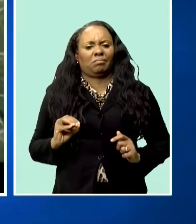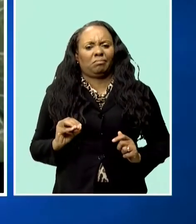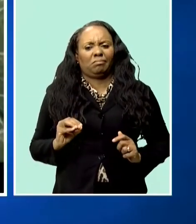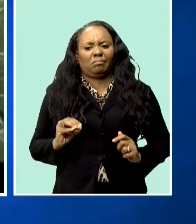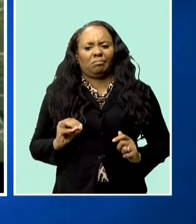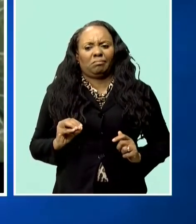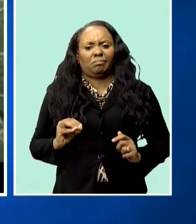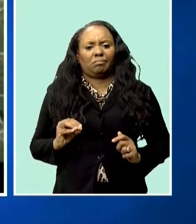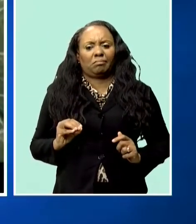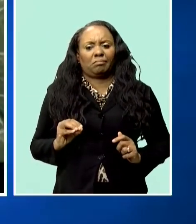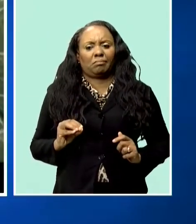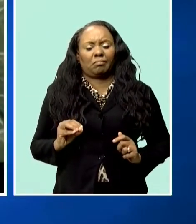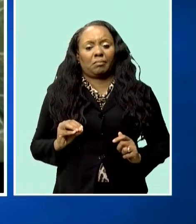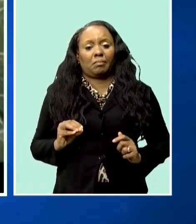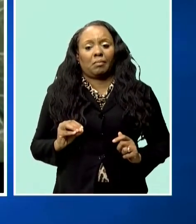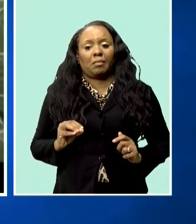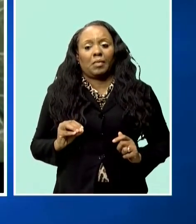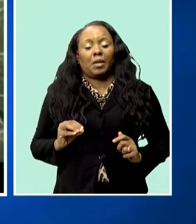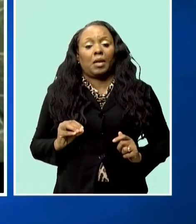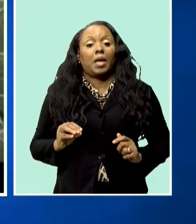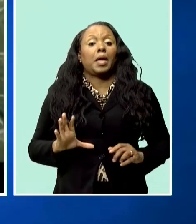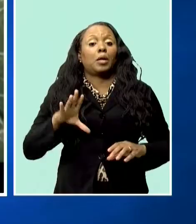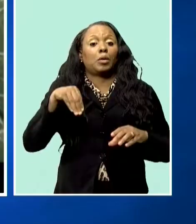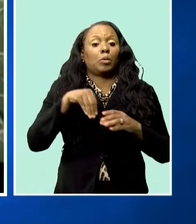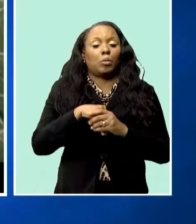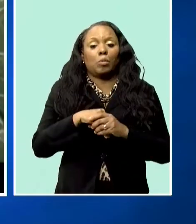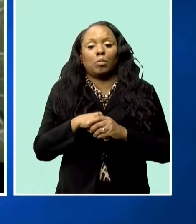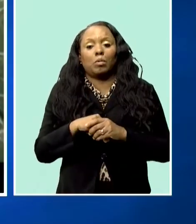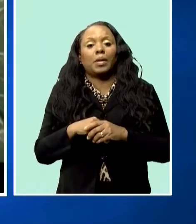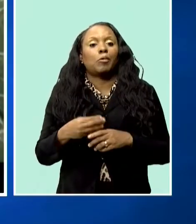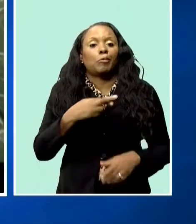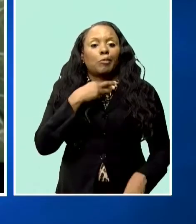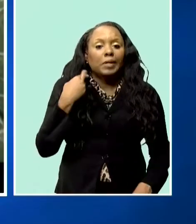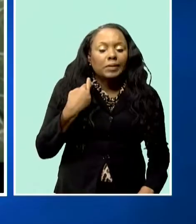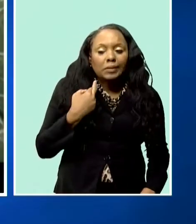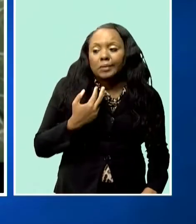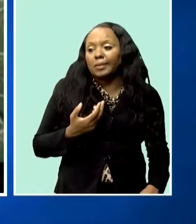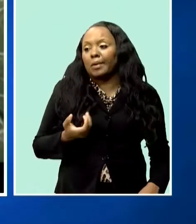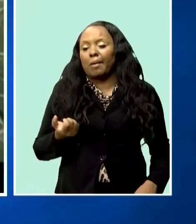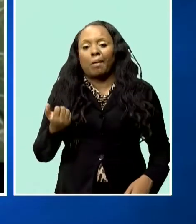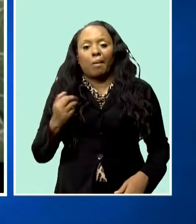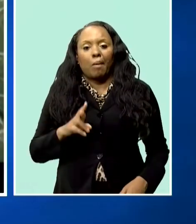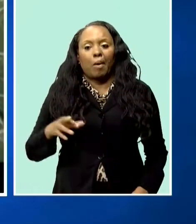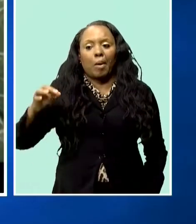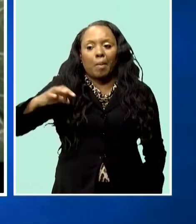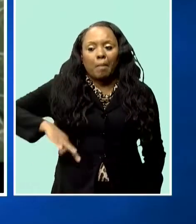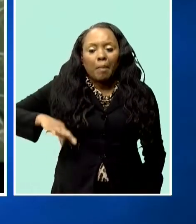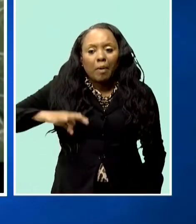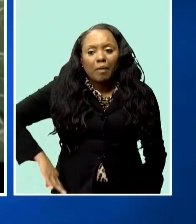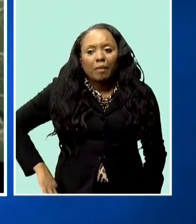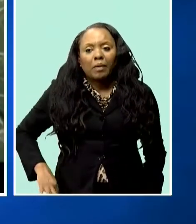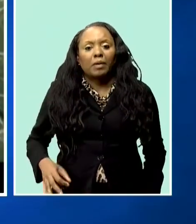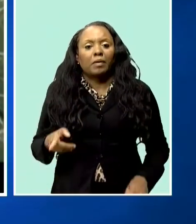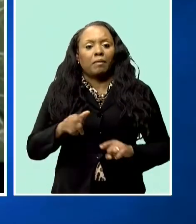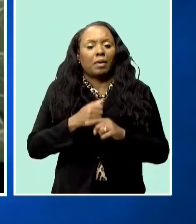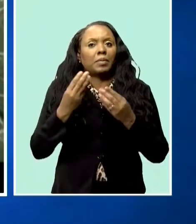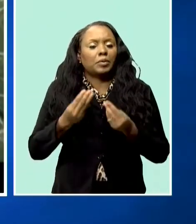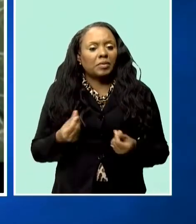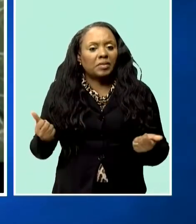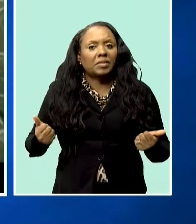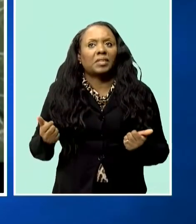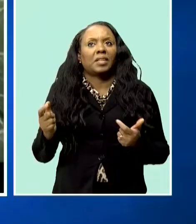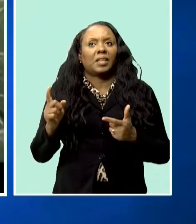to the global public risk or benefit from the solutions for global public goods, then